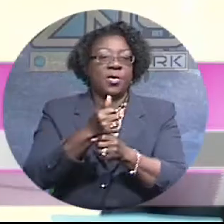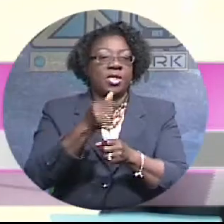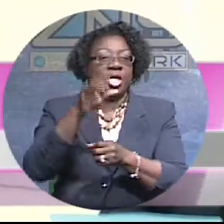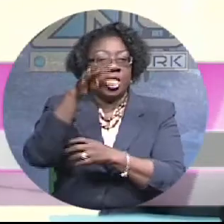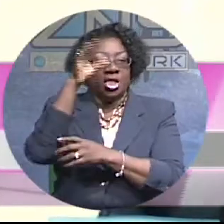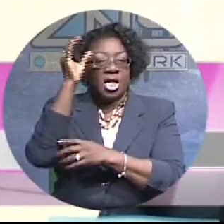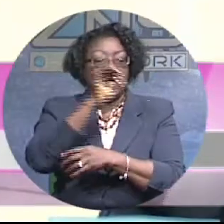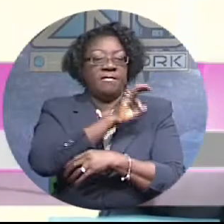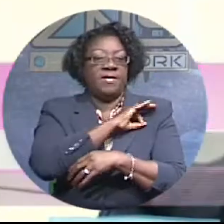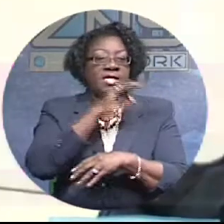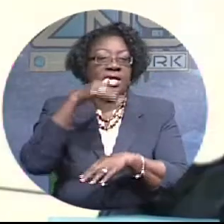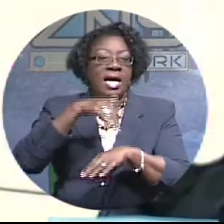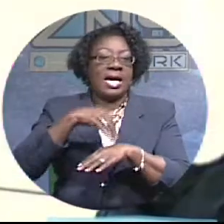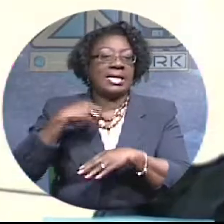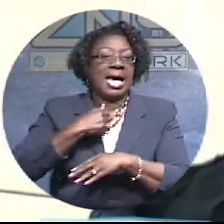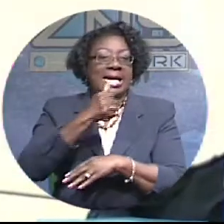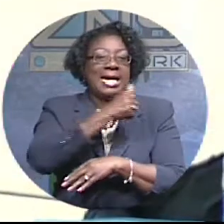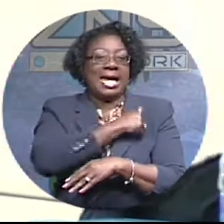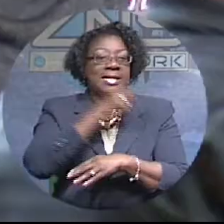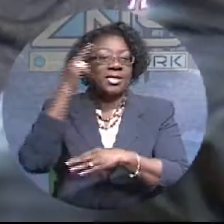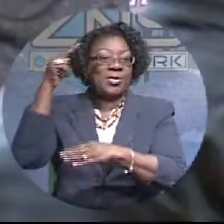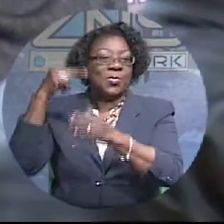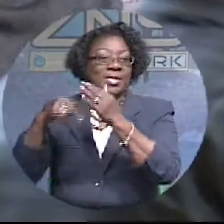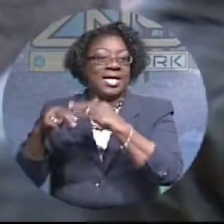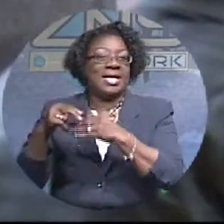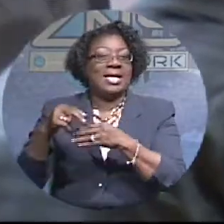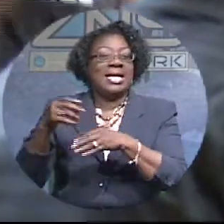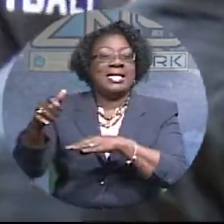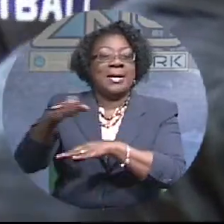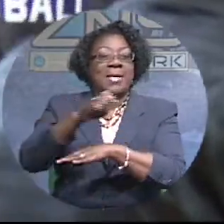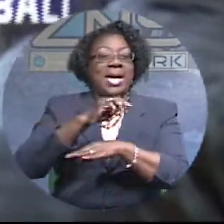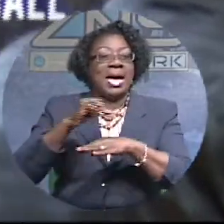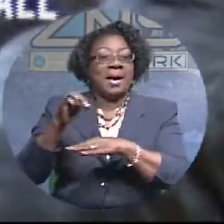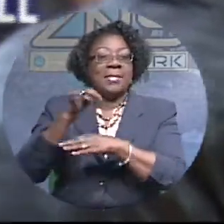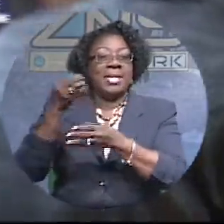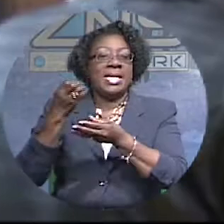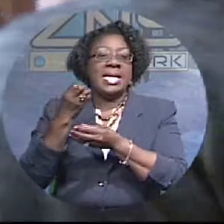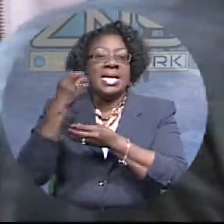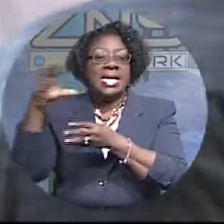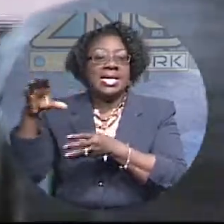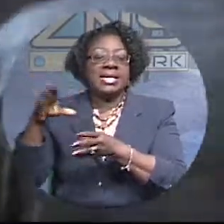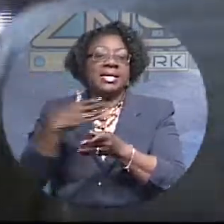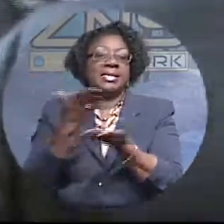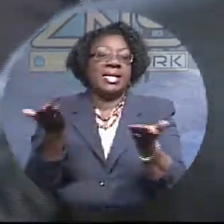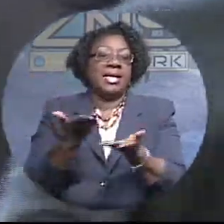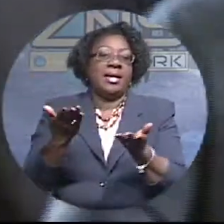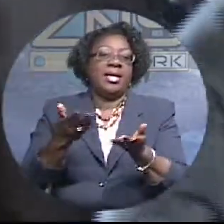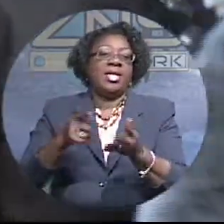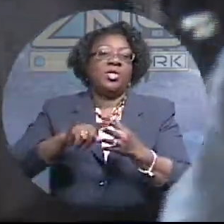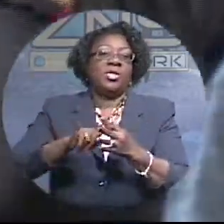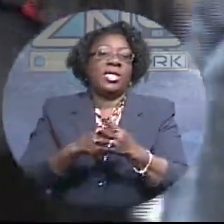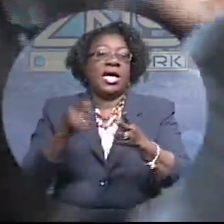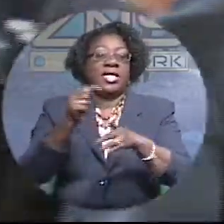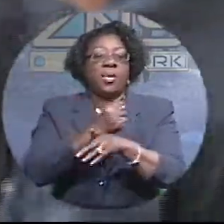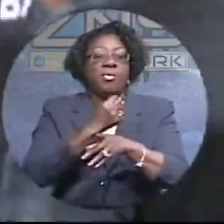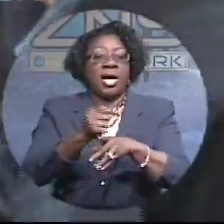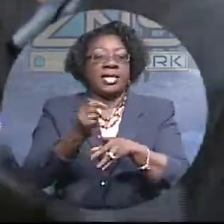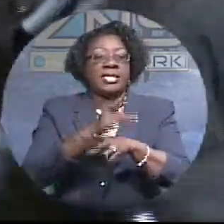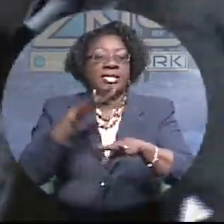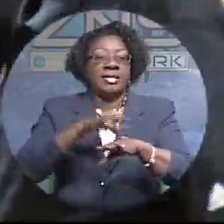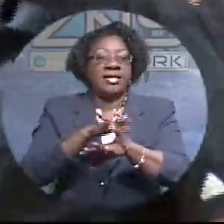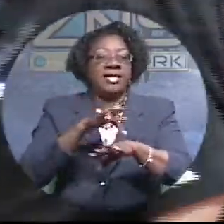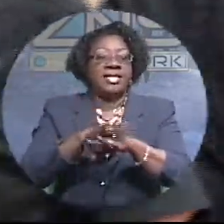The Imperial Ballroom of the Atlantis Resort, yes, the Miami Heat, they are in town, and they began their practice session early this morning,